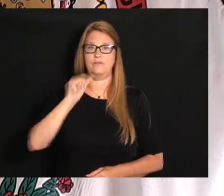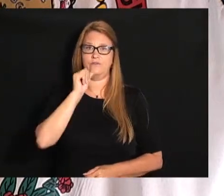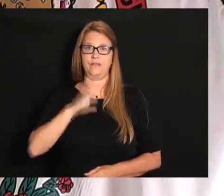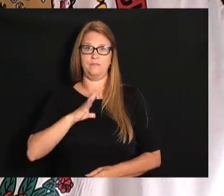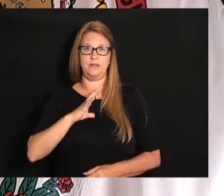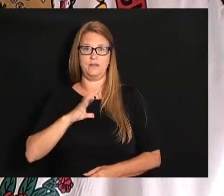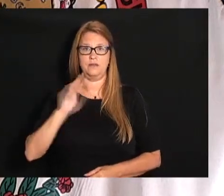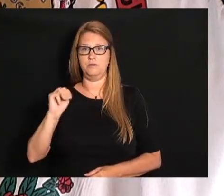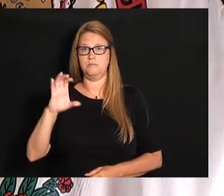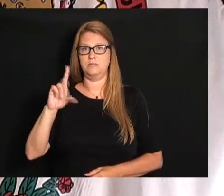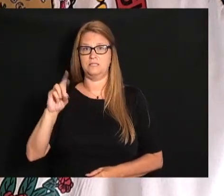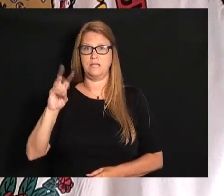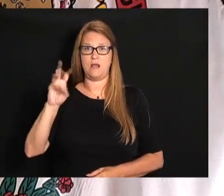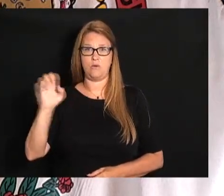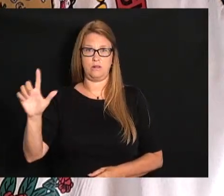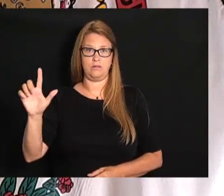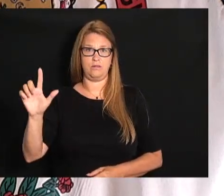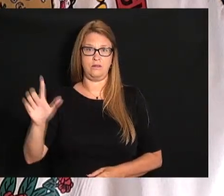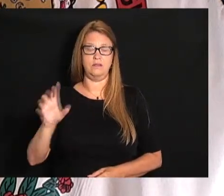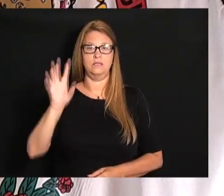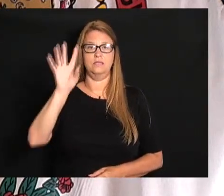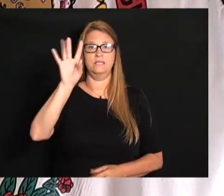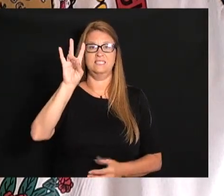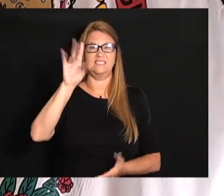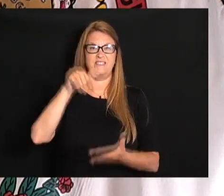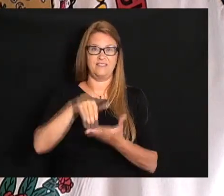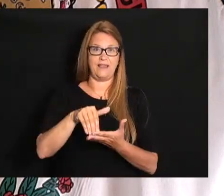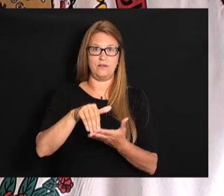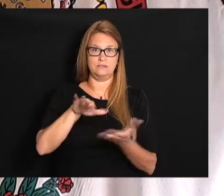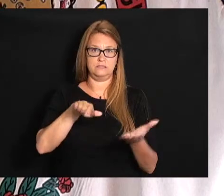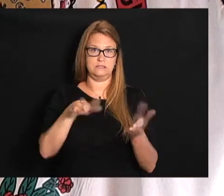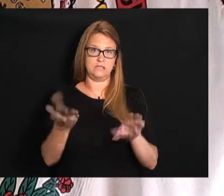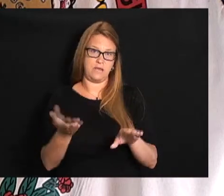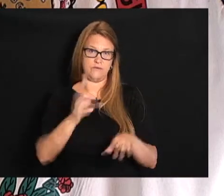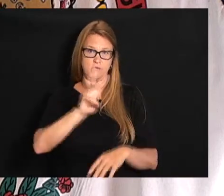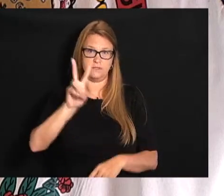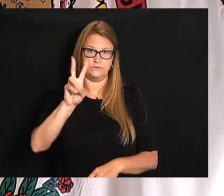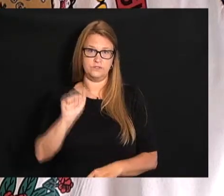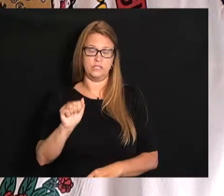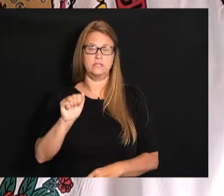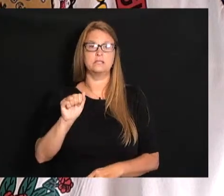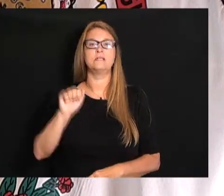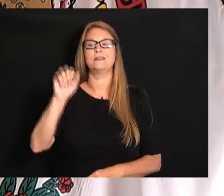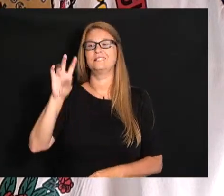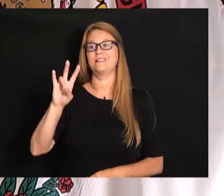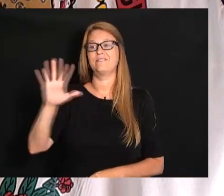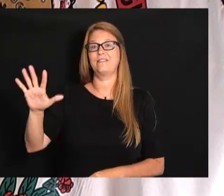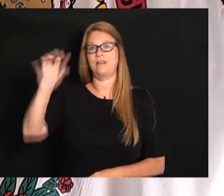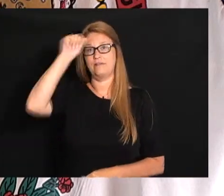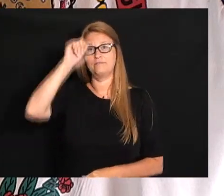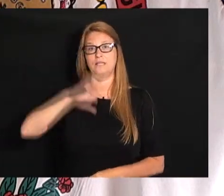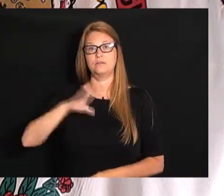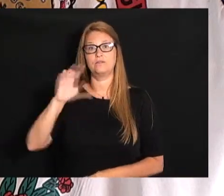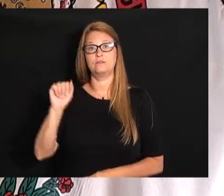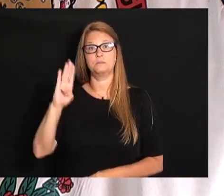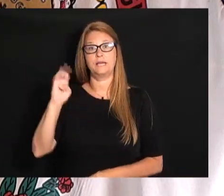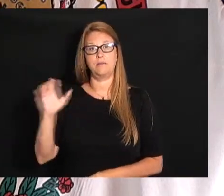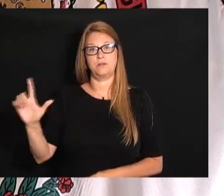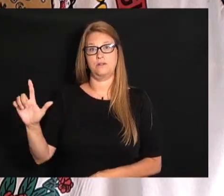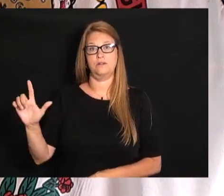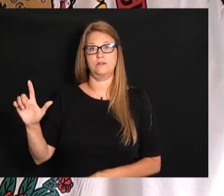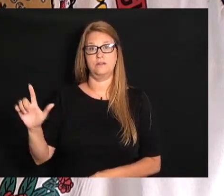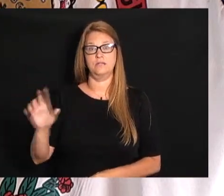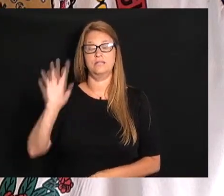from McDowell County. The 7,000th death in West Virginia is a 75-year-old male from Cabell County.